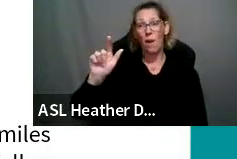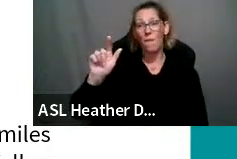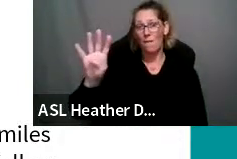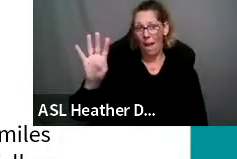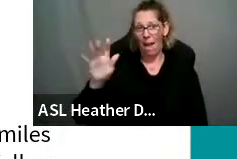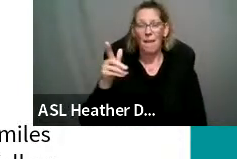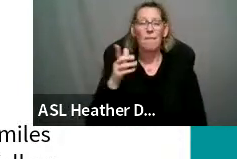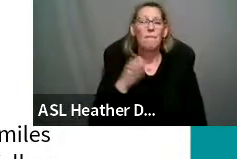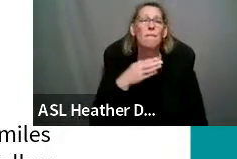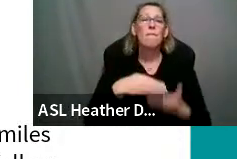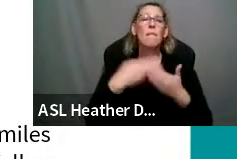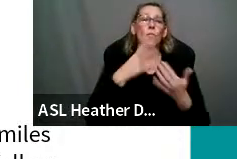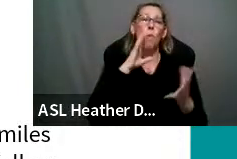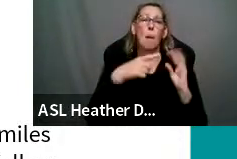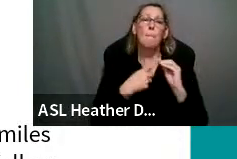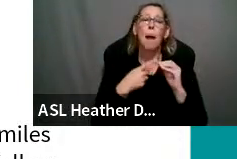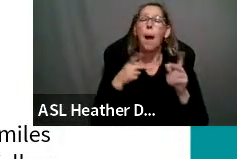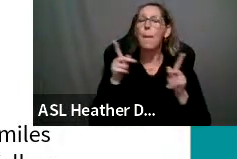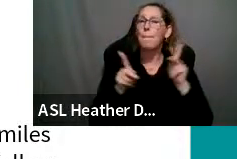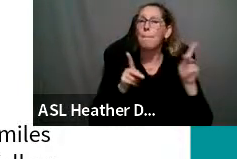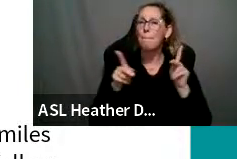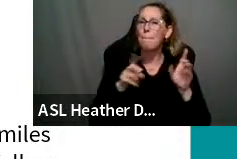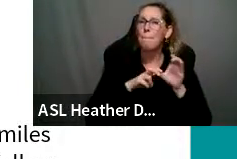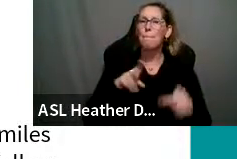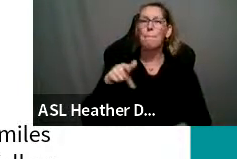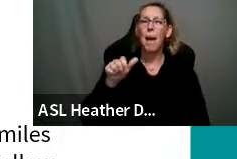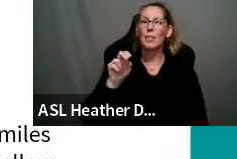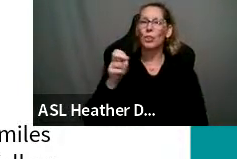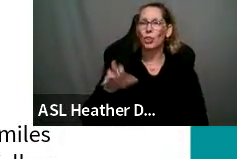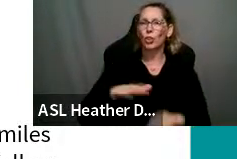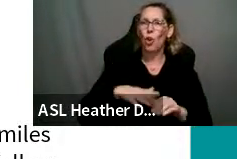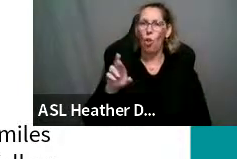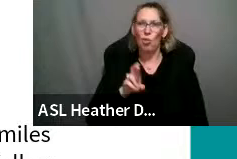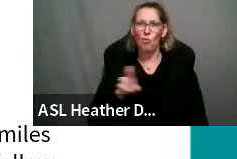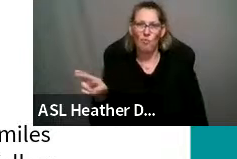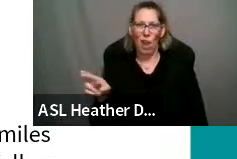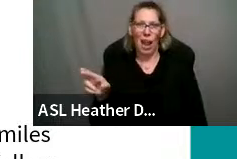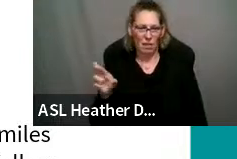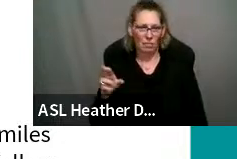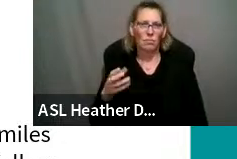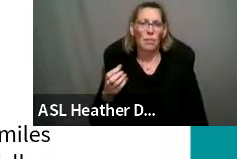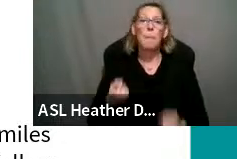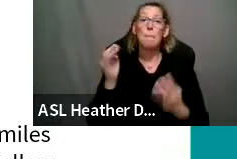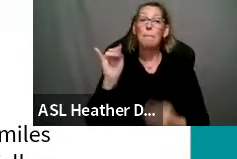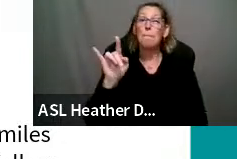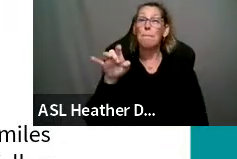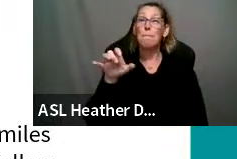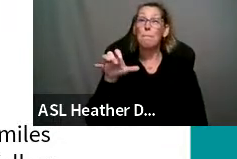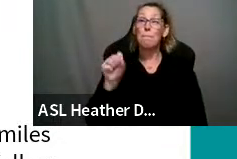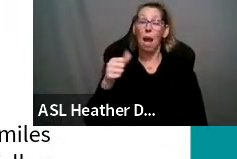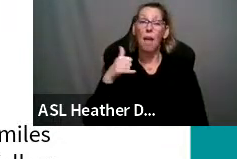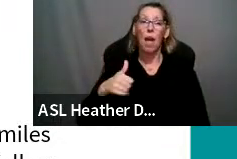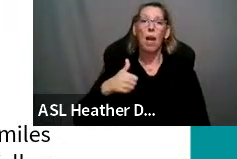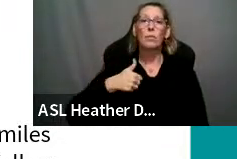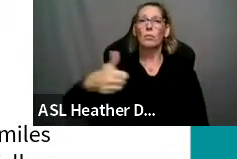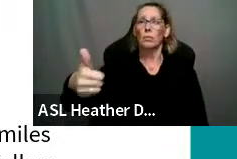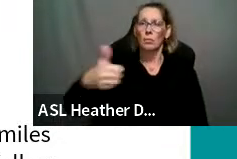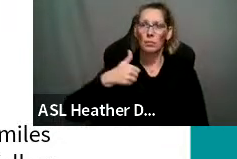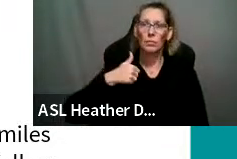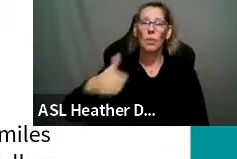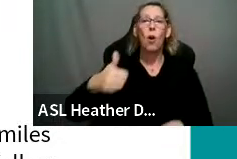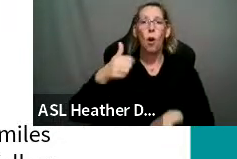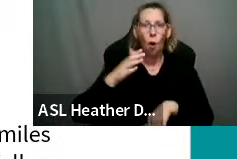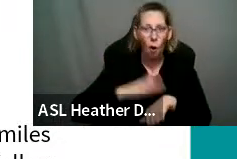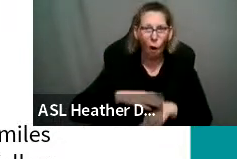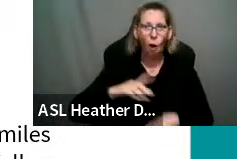Next, I'm going to talk about passenger miles. The chart on the right, the number of passenger miles is the distance the people travel on transit.